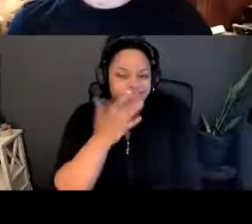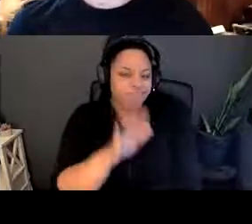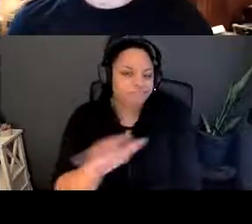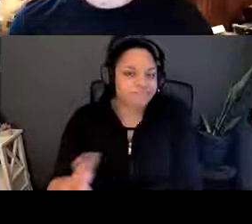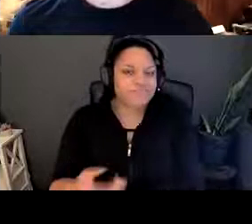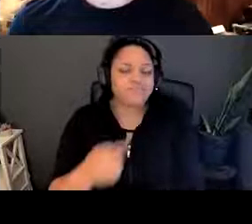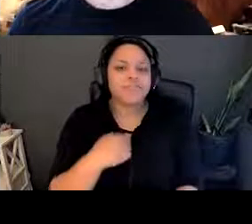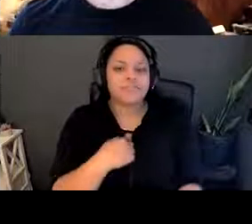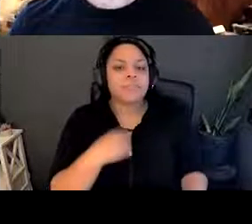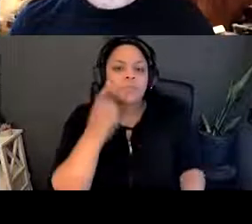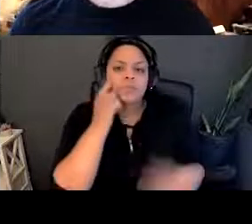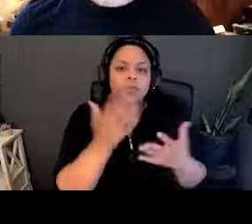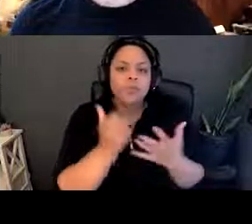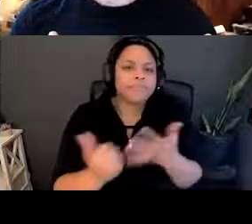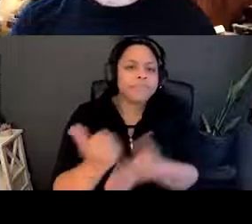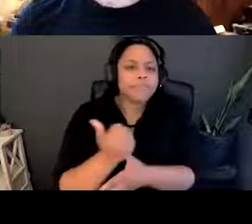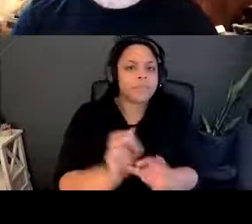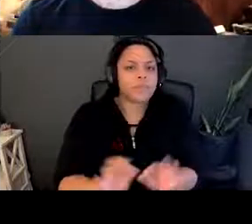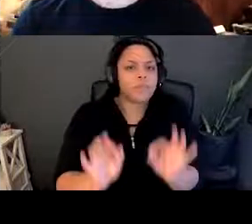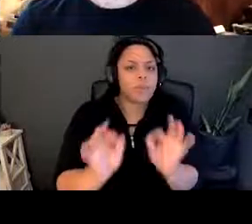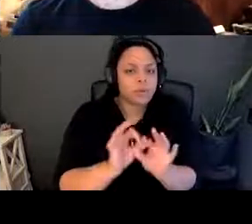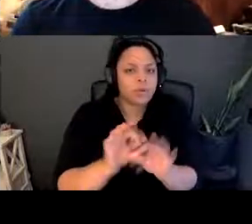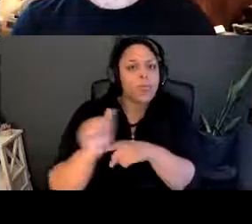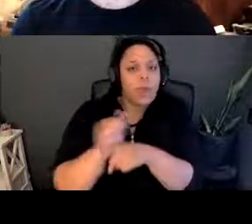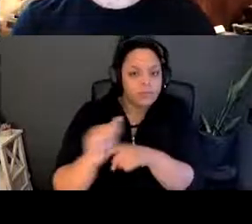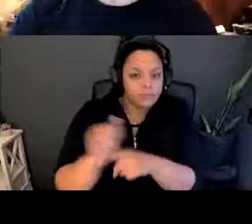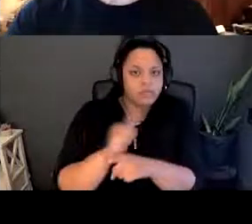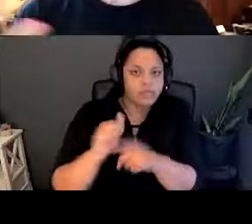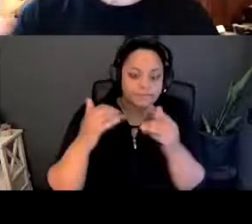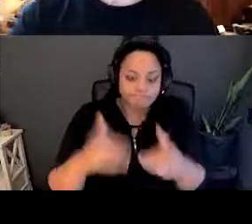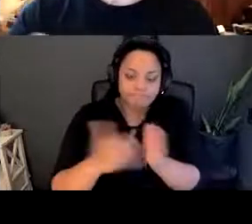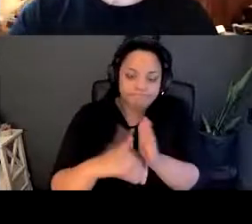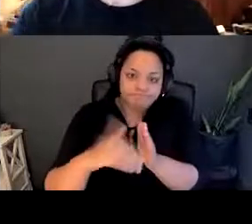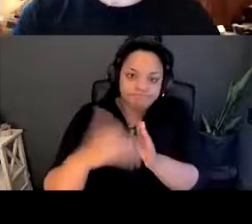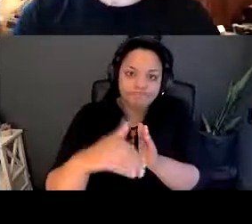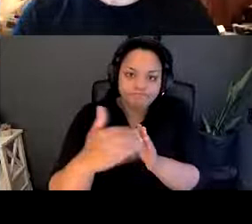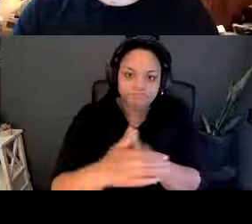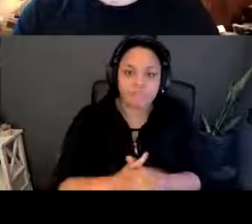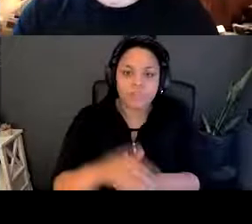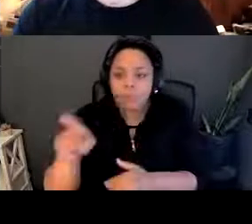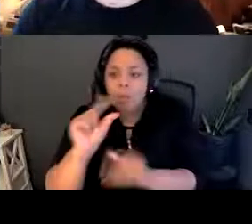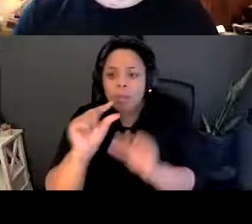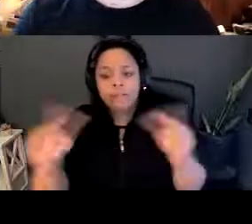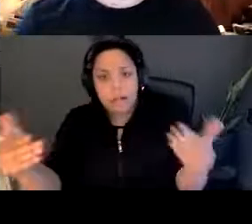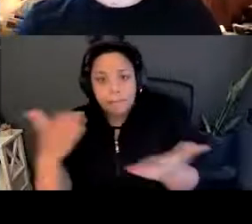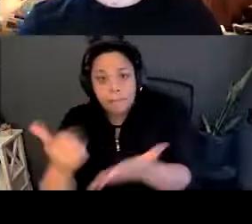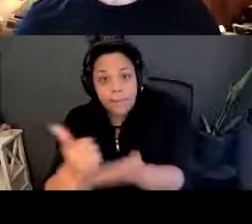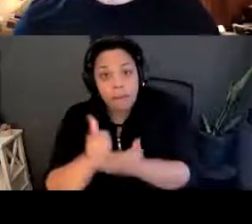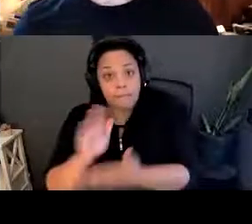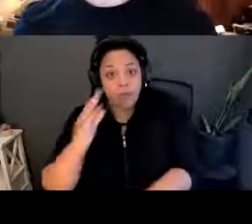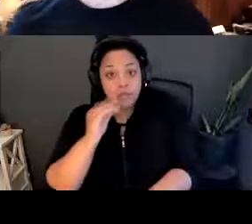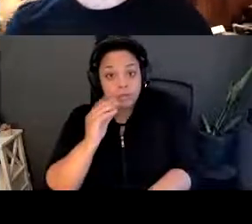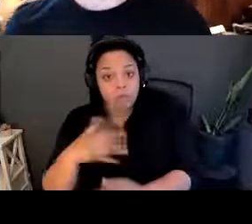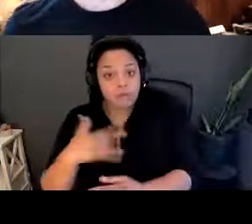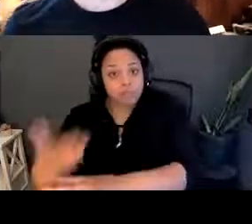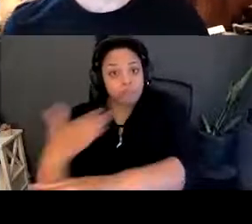the most important thing is that, like, they're the practice, getting them to practice. Those are all little things that may enhance the experience,